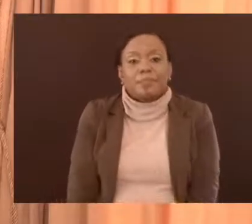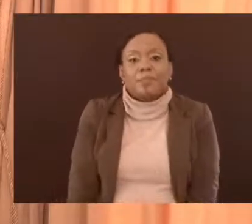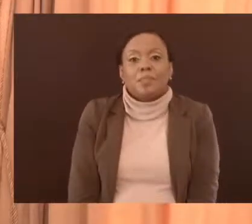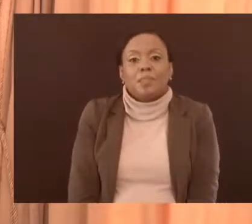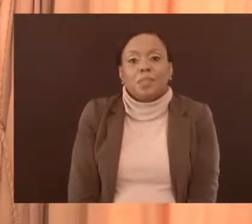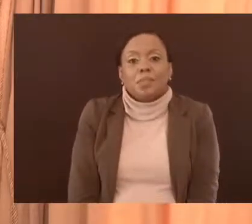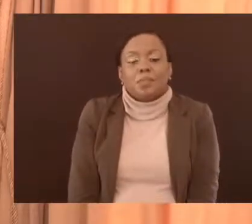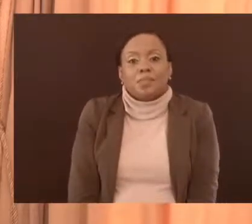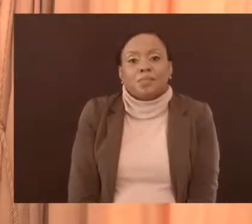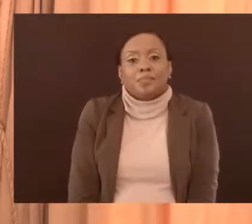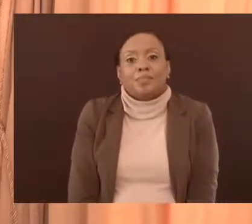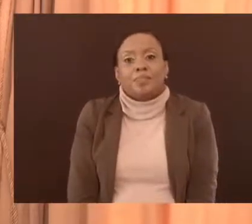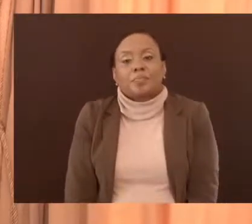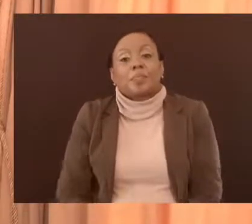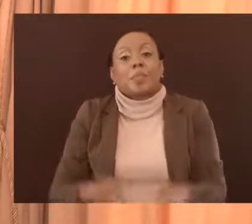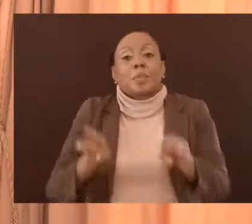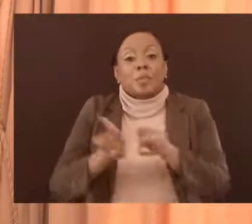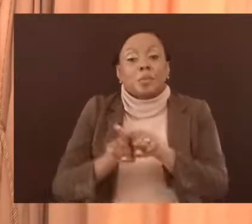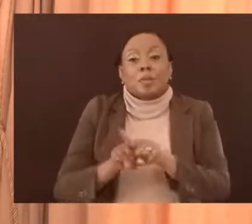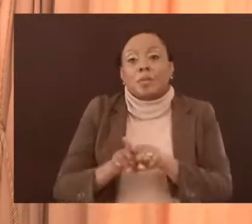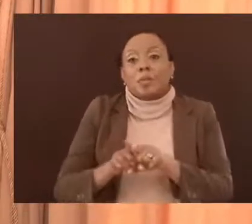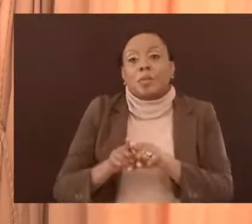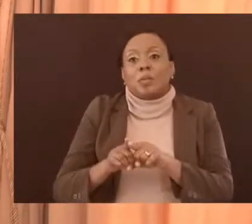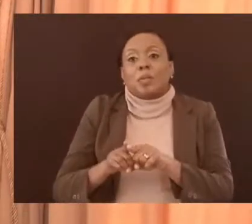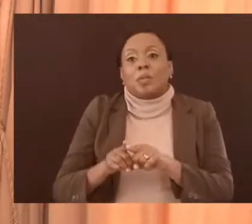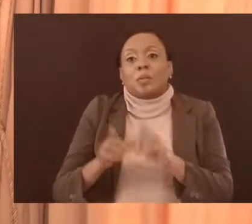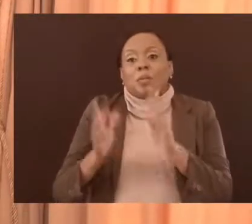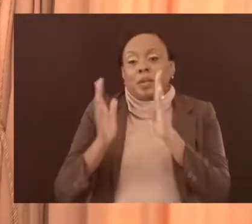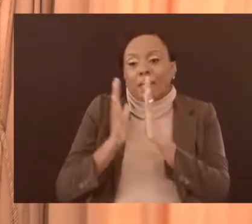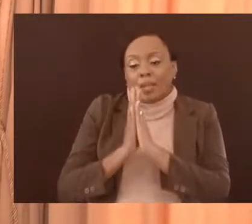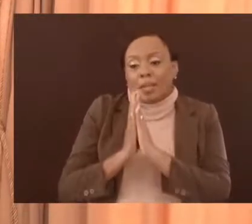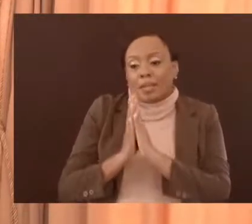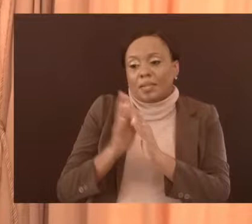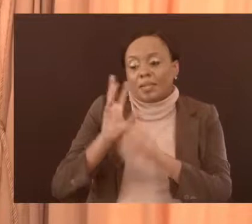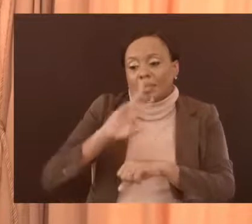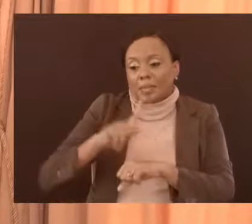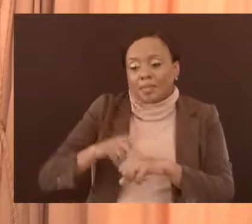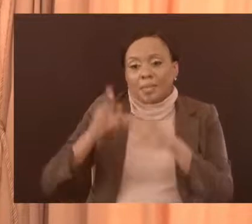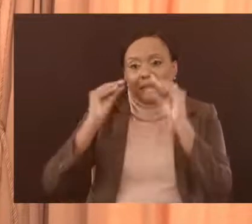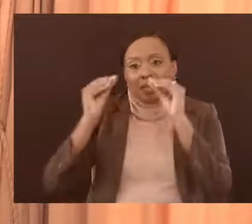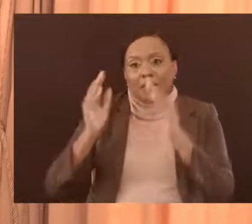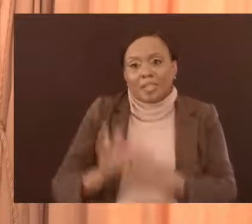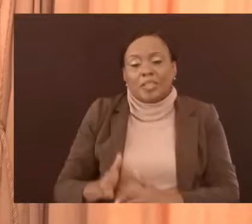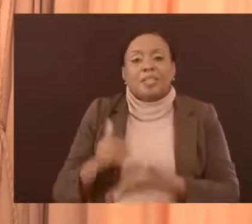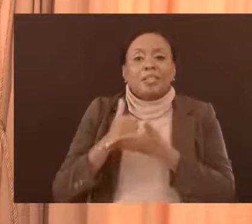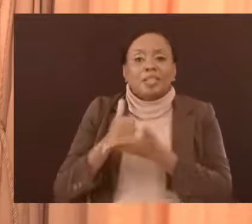for the cooperation of the principals and the teachers in this regard.